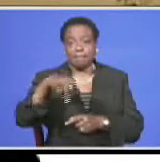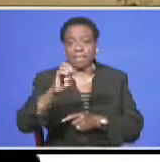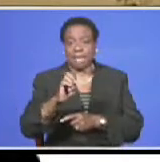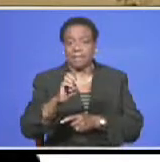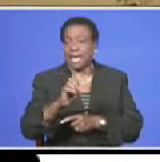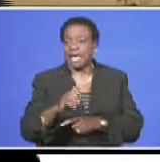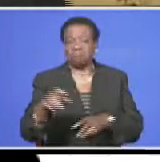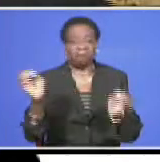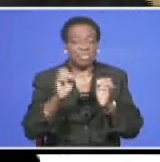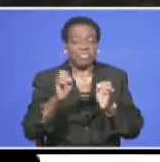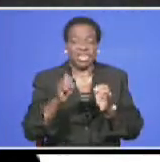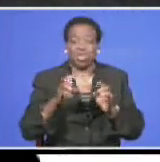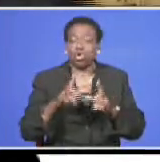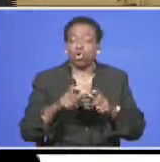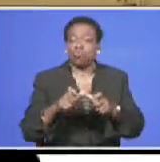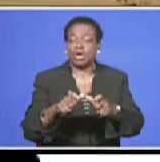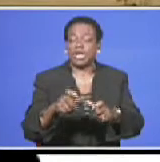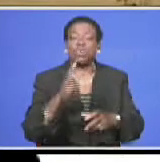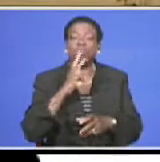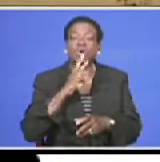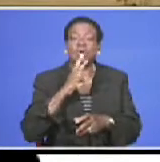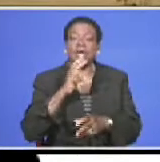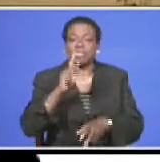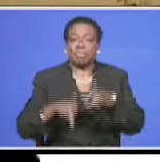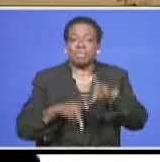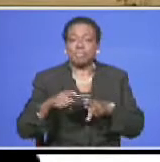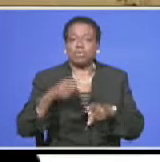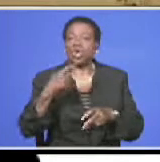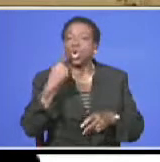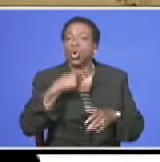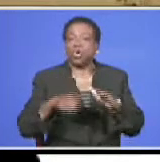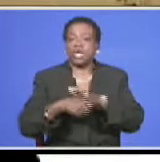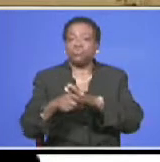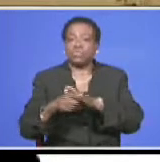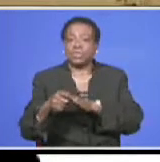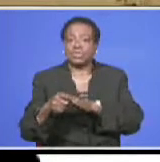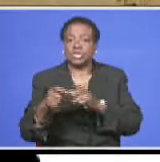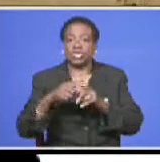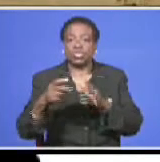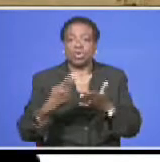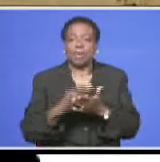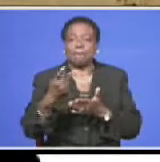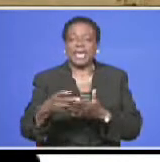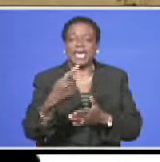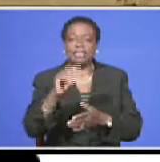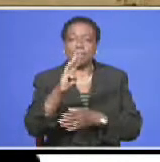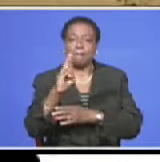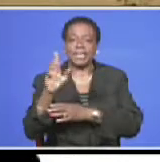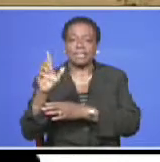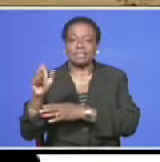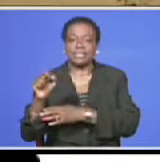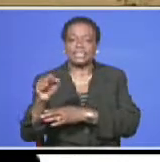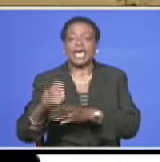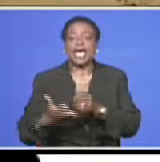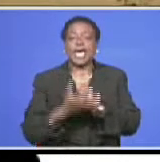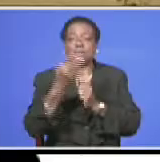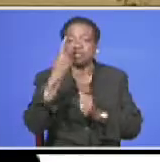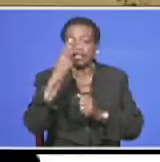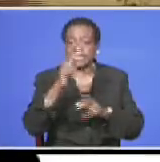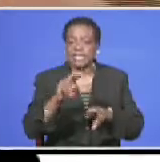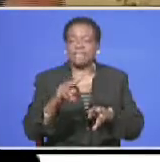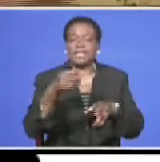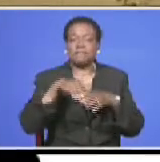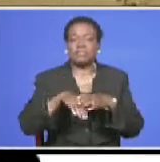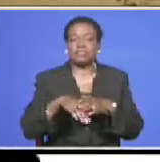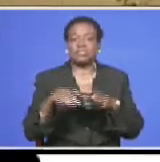okay? And those persons who contribute to paying those bills, they help to see those infrastructural